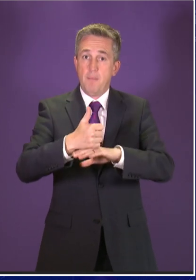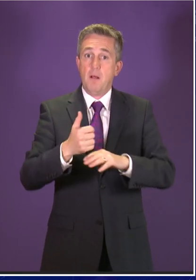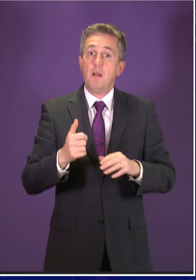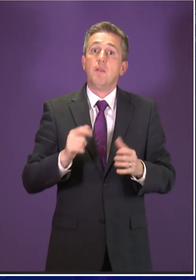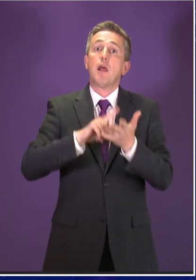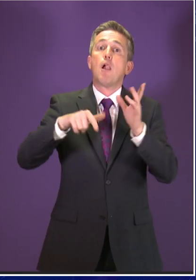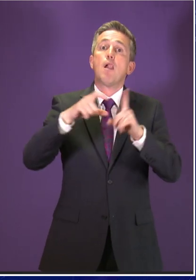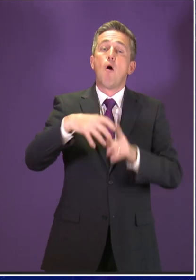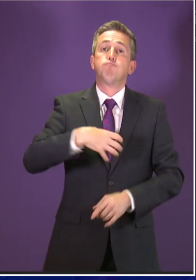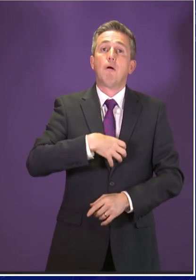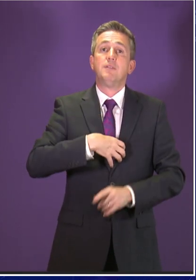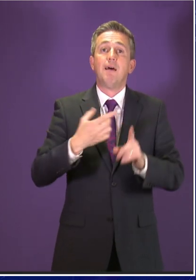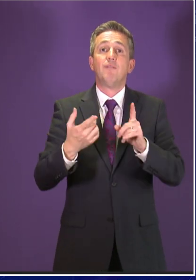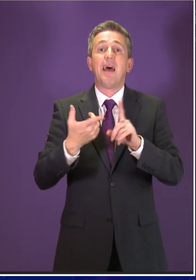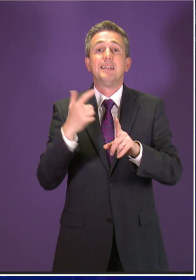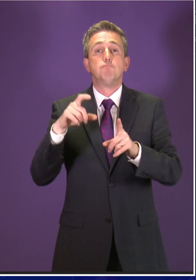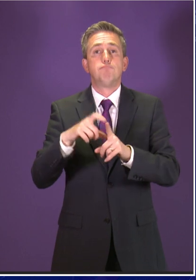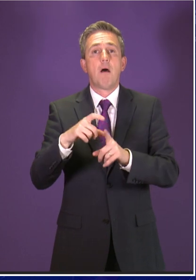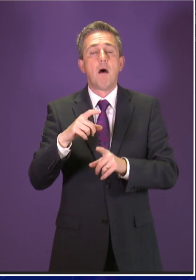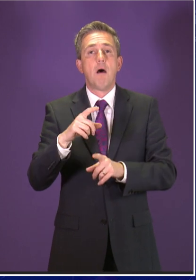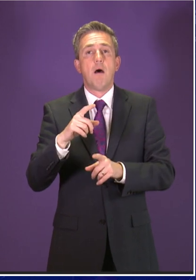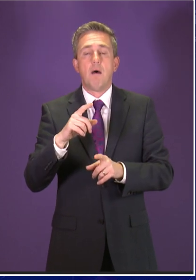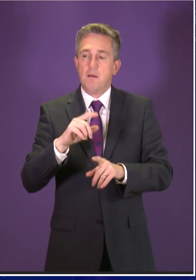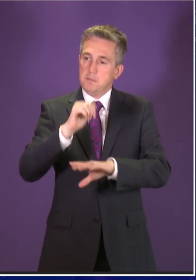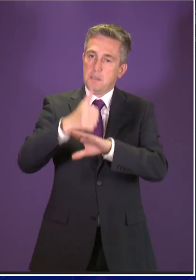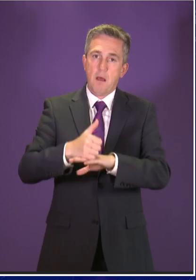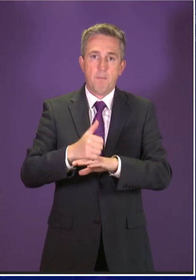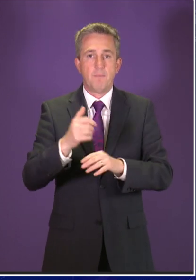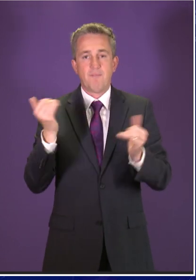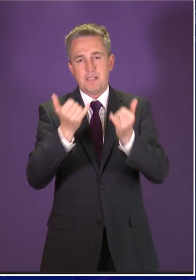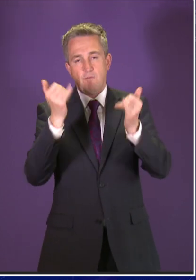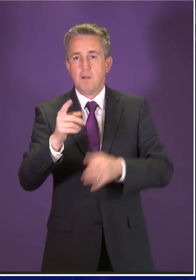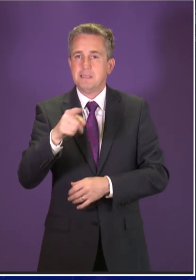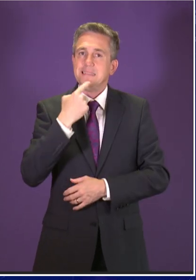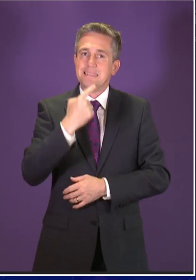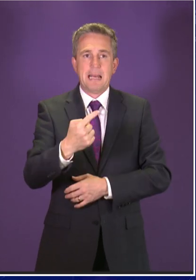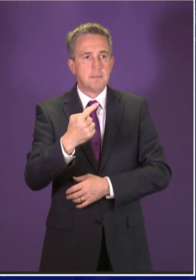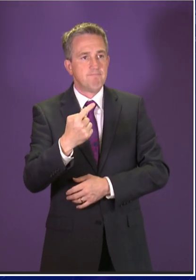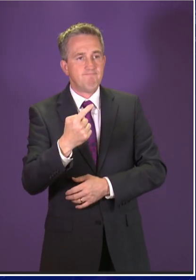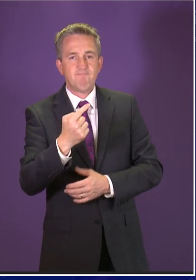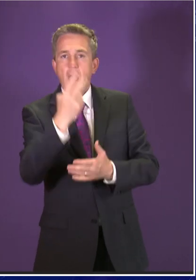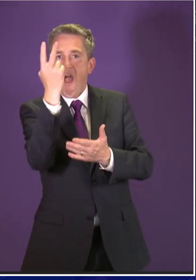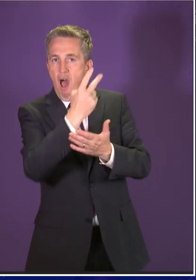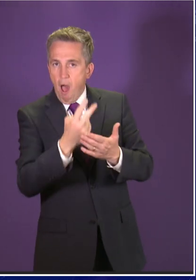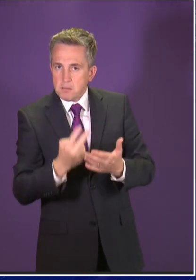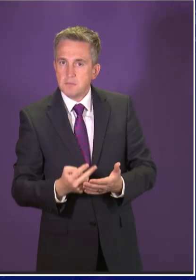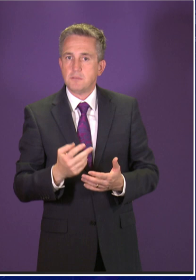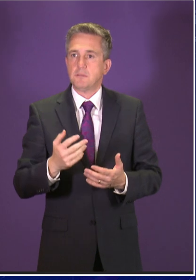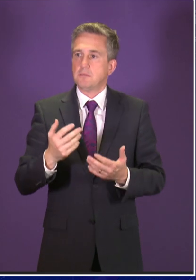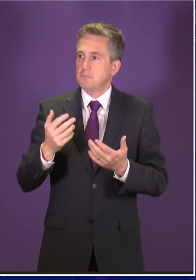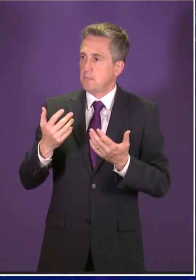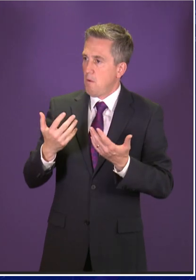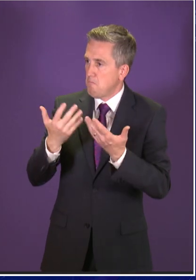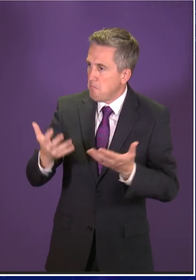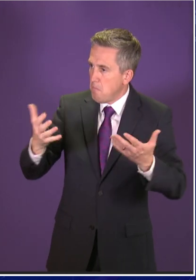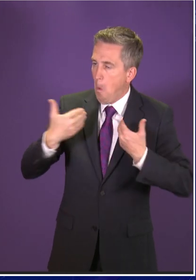Provost of Edinburgh, Sir John Faulkner, summed up its founding philosophy. He said, "The cultivation of the arts, the increase of